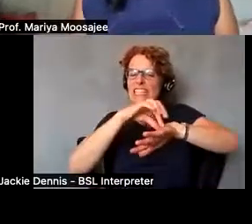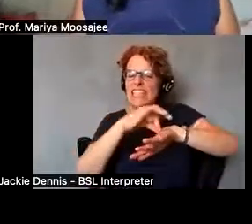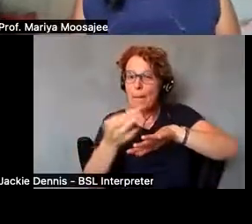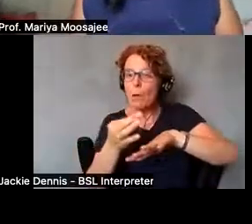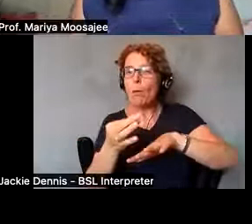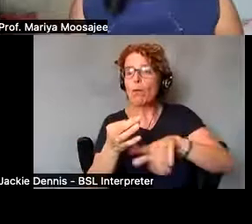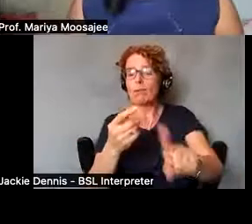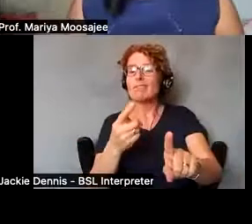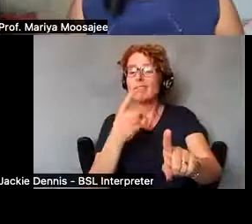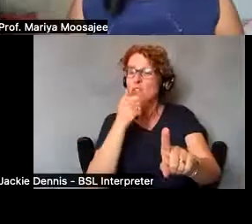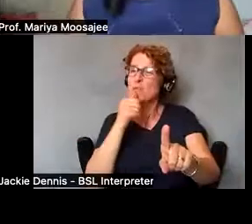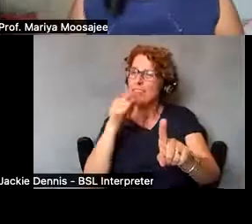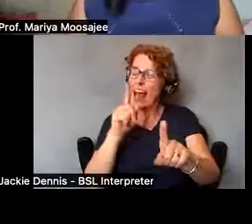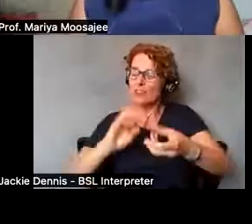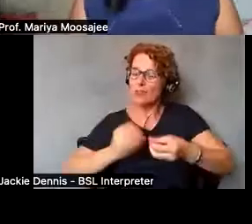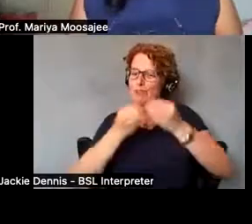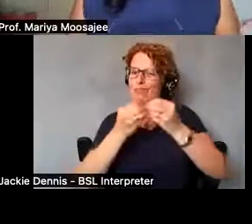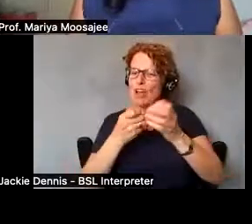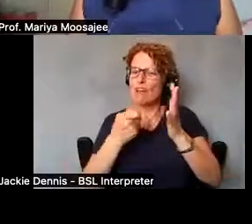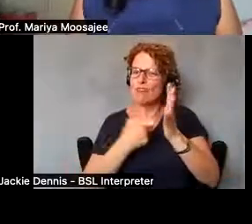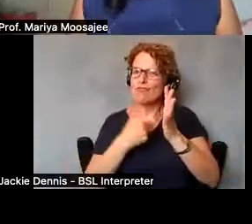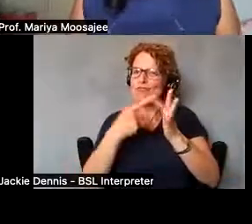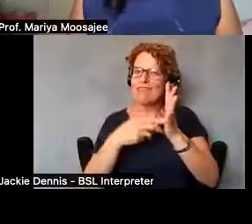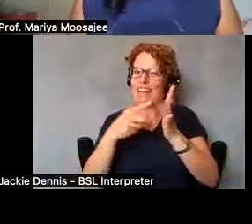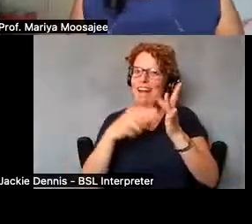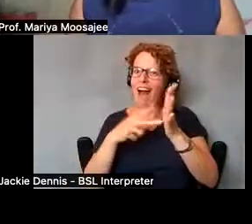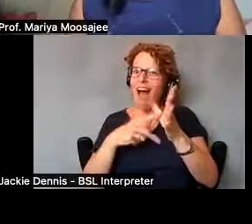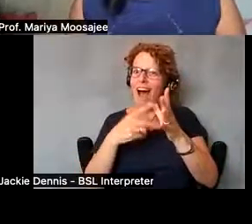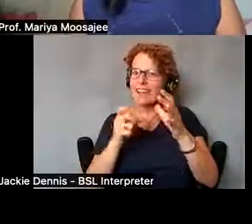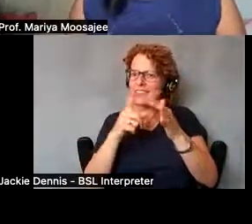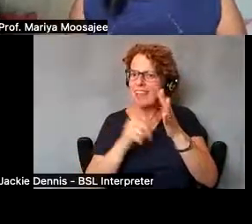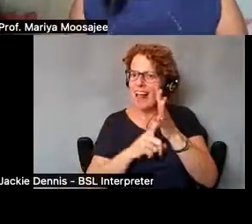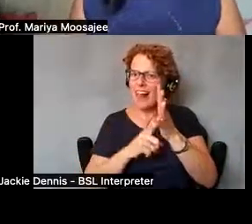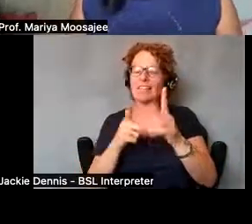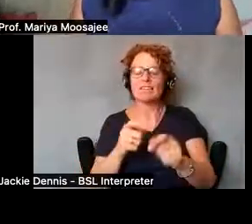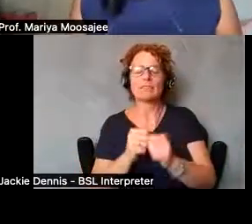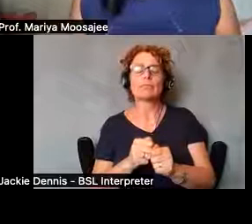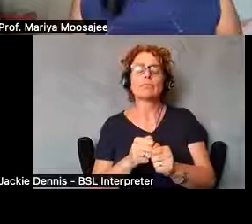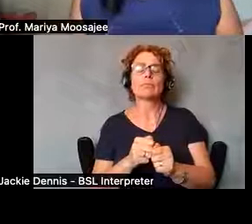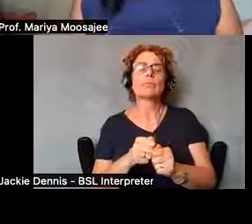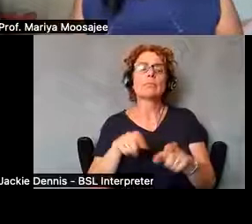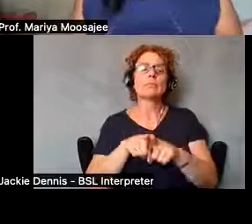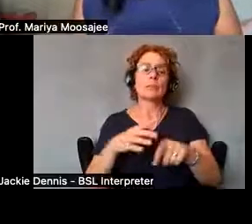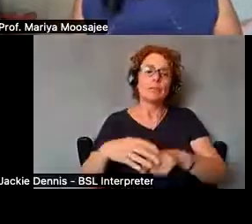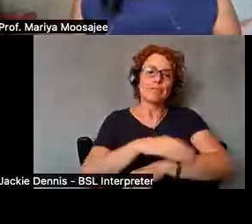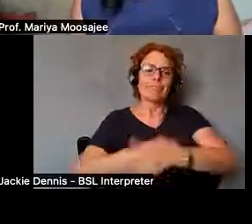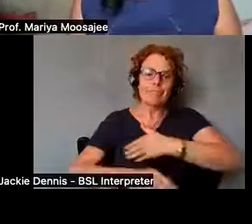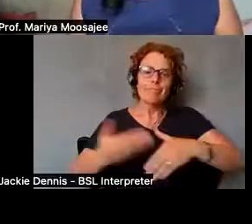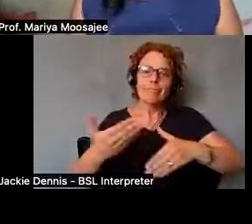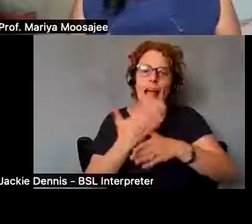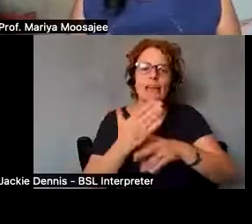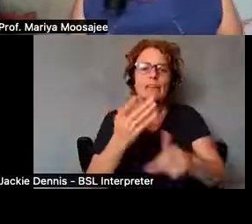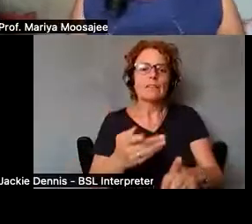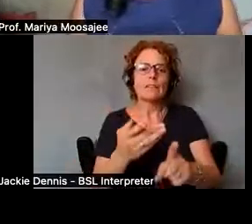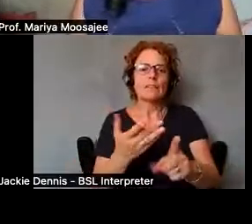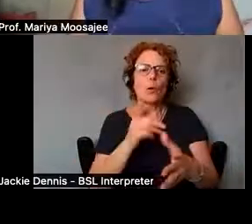yeah, things like that really help us. And then be active in patient organizations. Please help them when they're lobbying for research